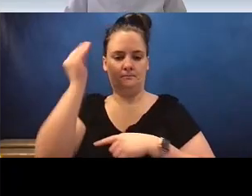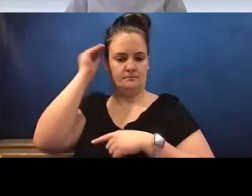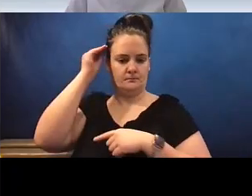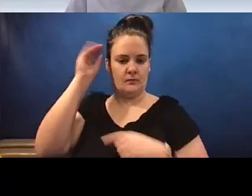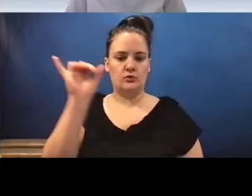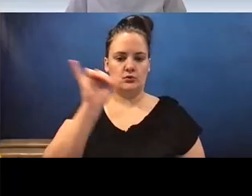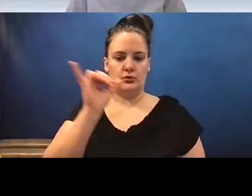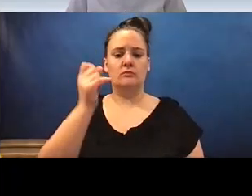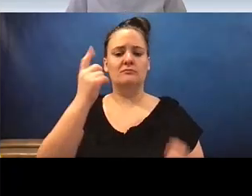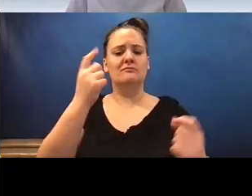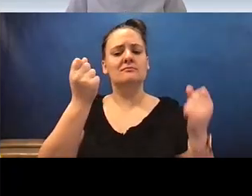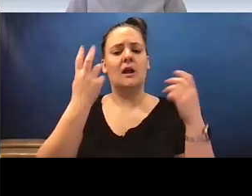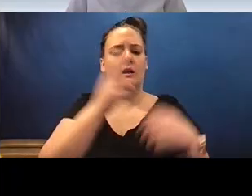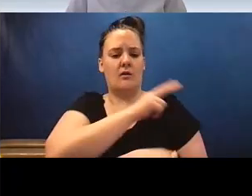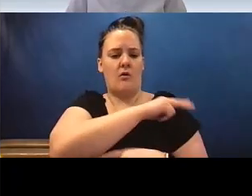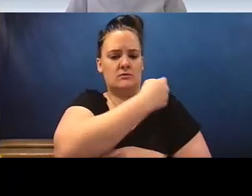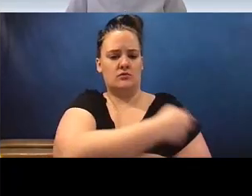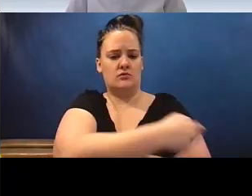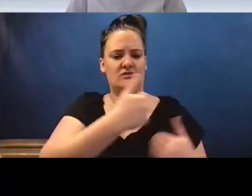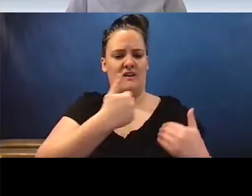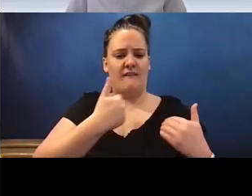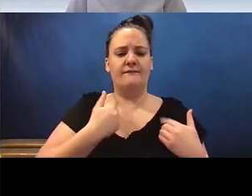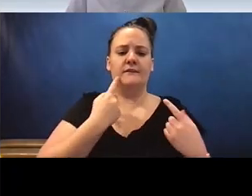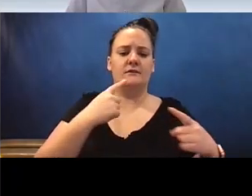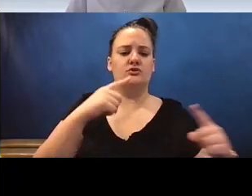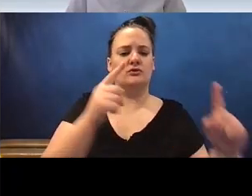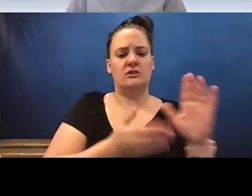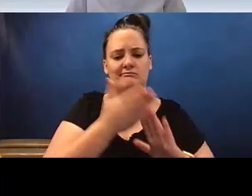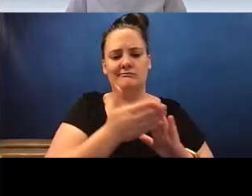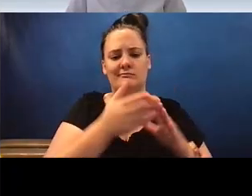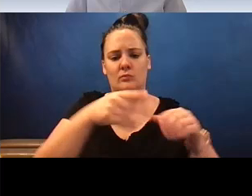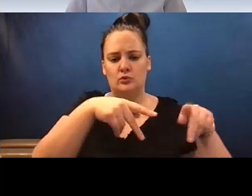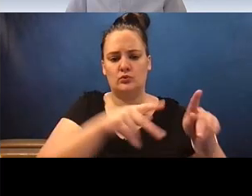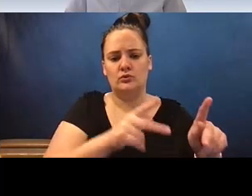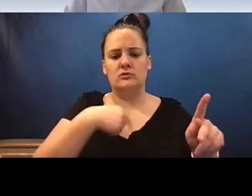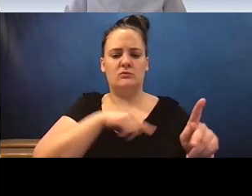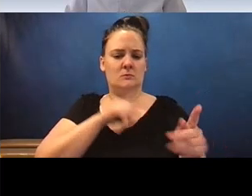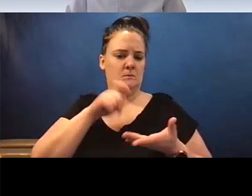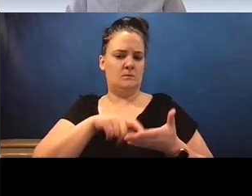nationally high-ranking costs. Next slide, please.